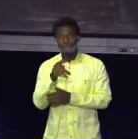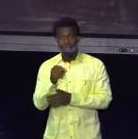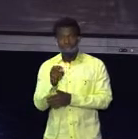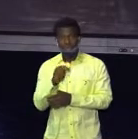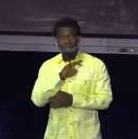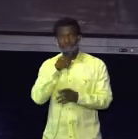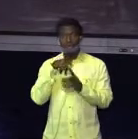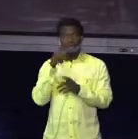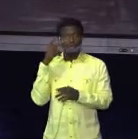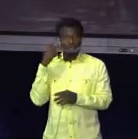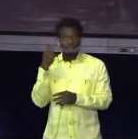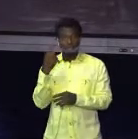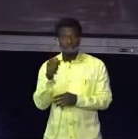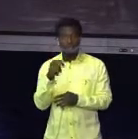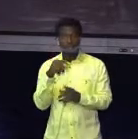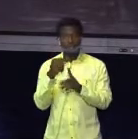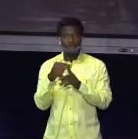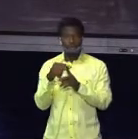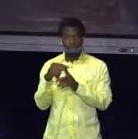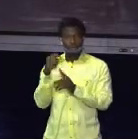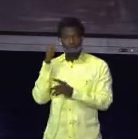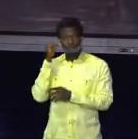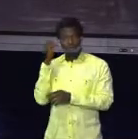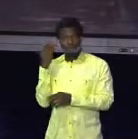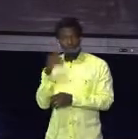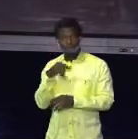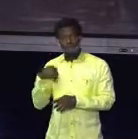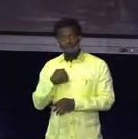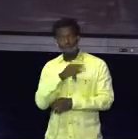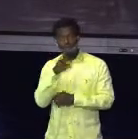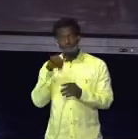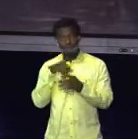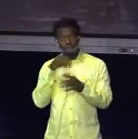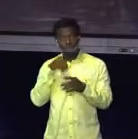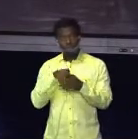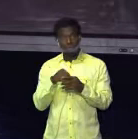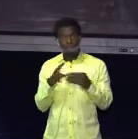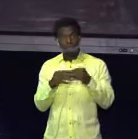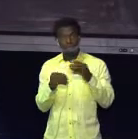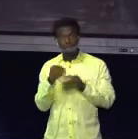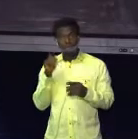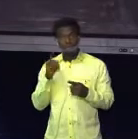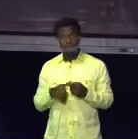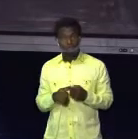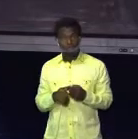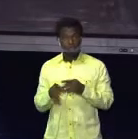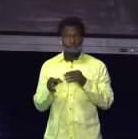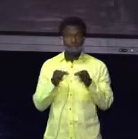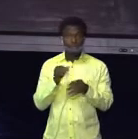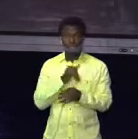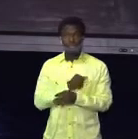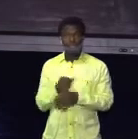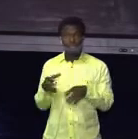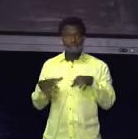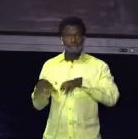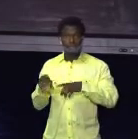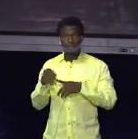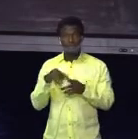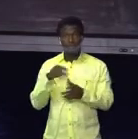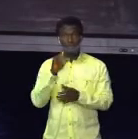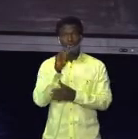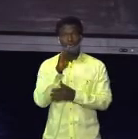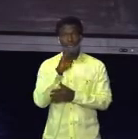you see the word should, we use it in sentences to do what? To express a duty or